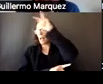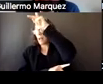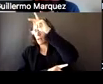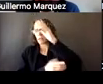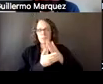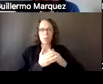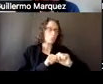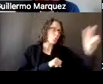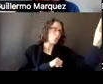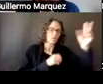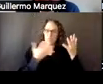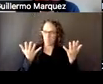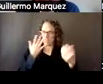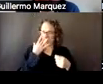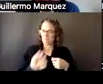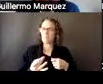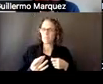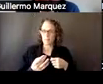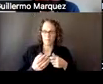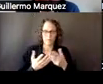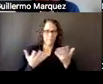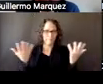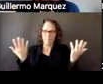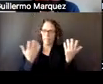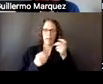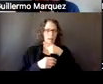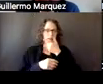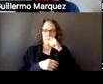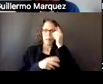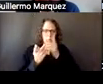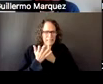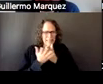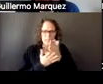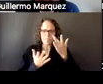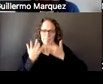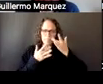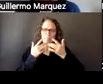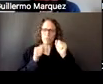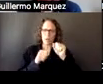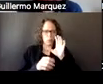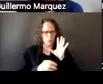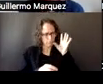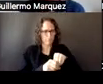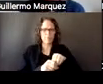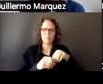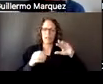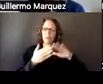those communities in the very many ways that they could. And so I hope that that answers your